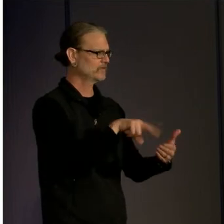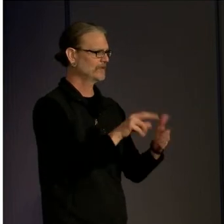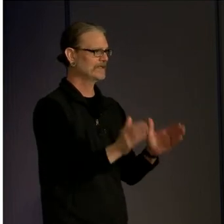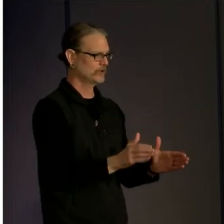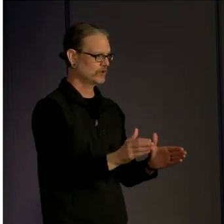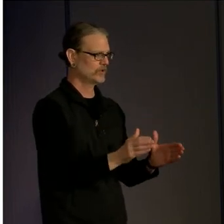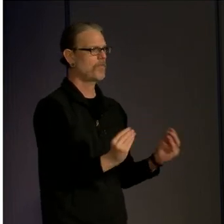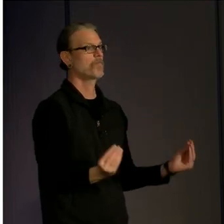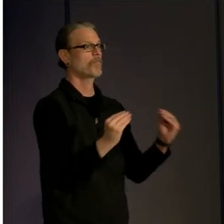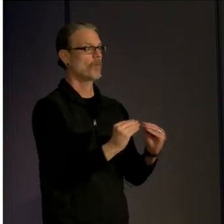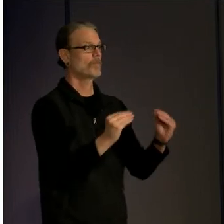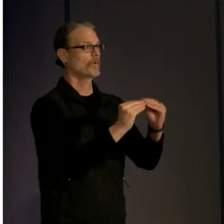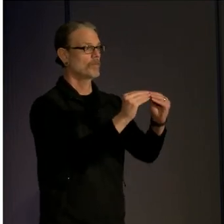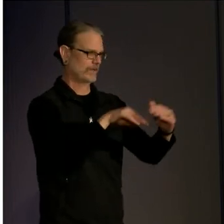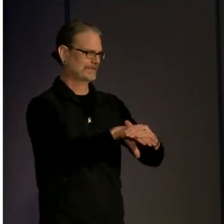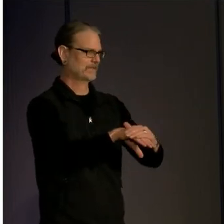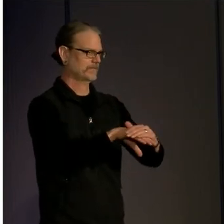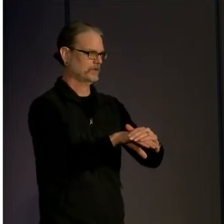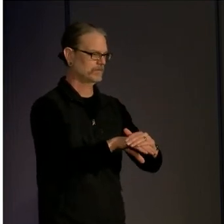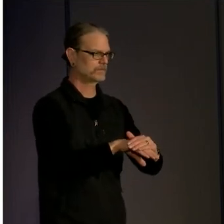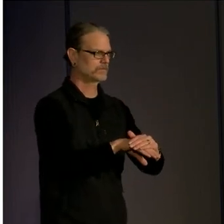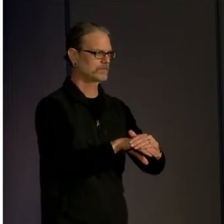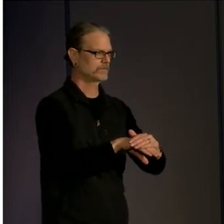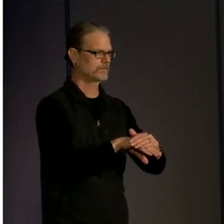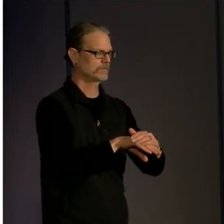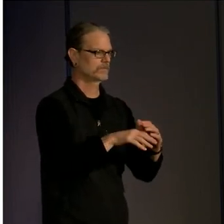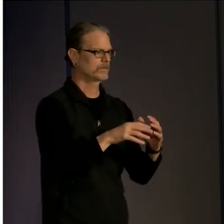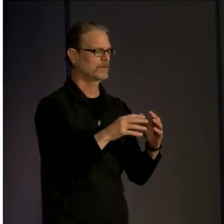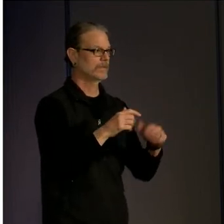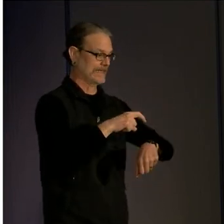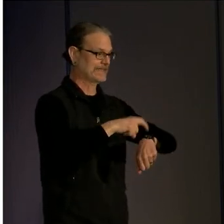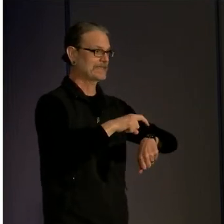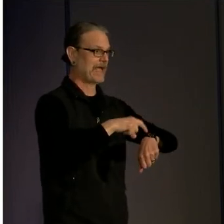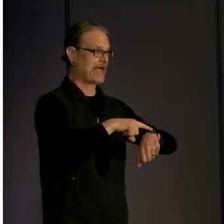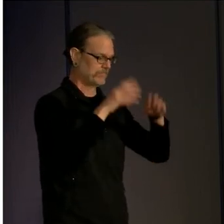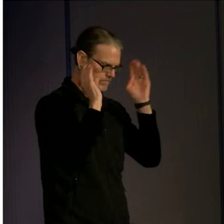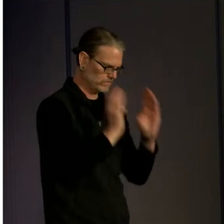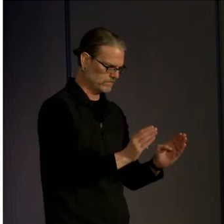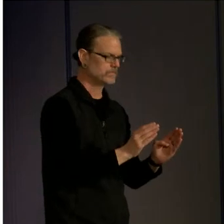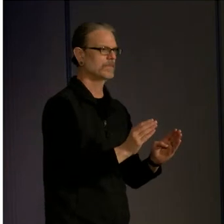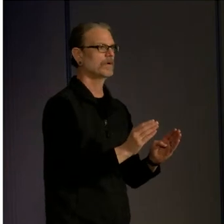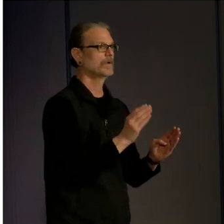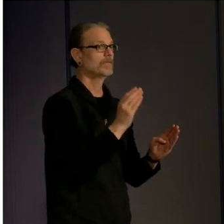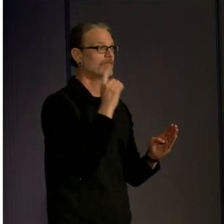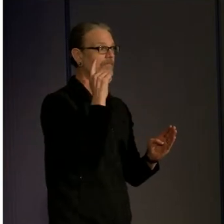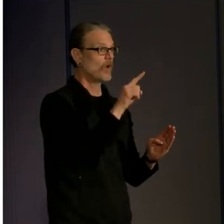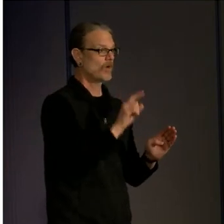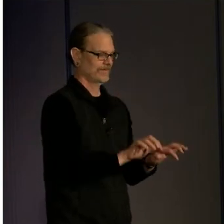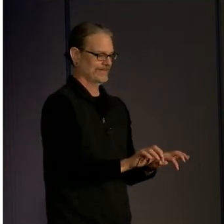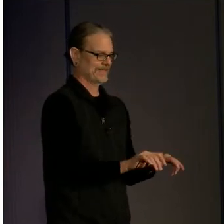accessible, and we were spending a lot of time on keyboard accessibility. So